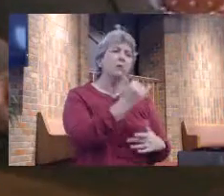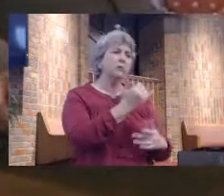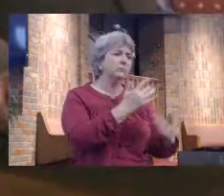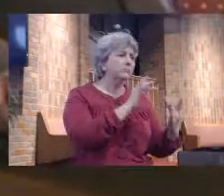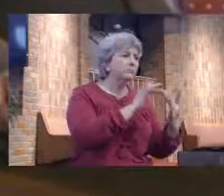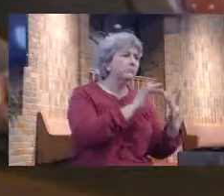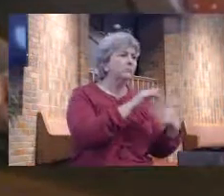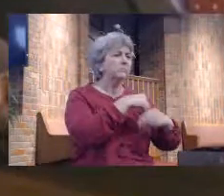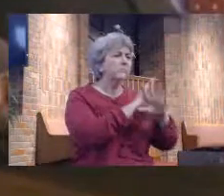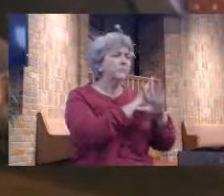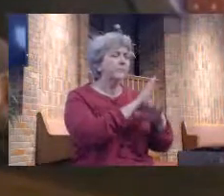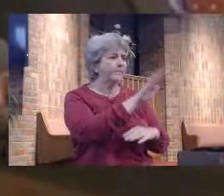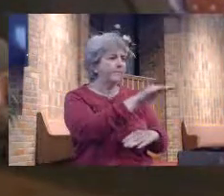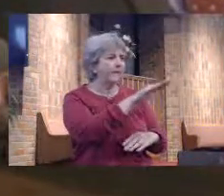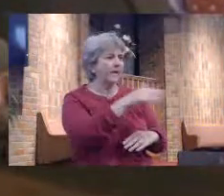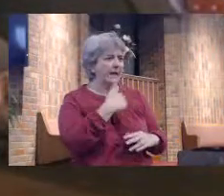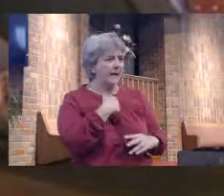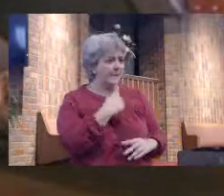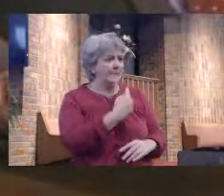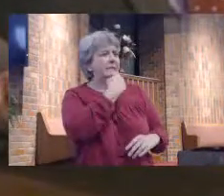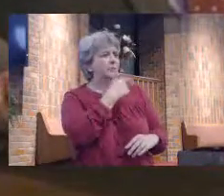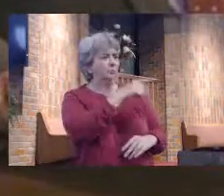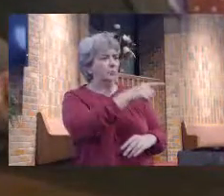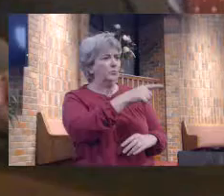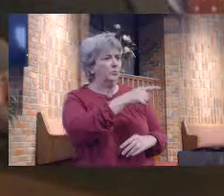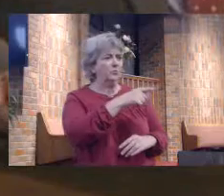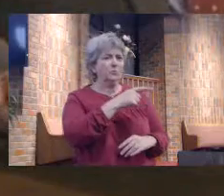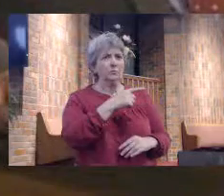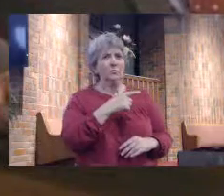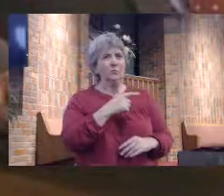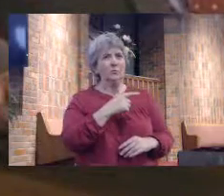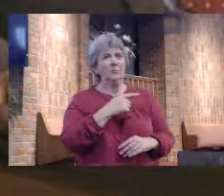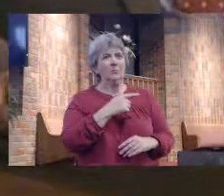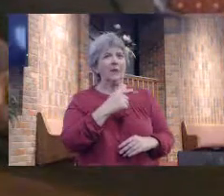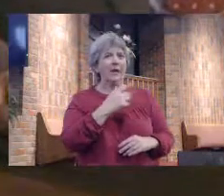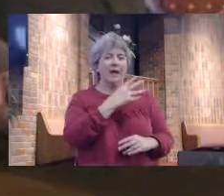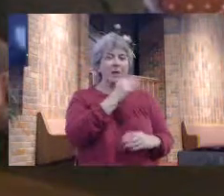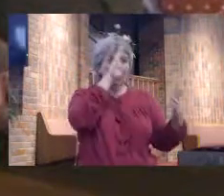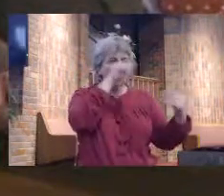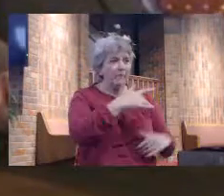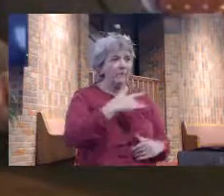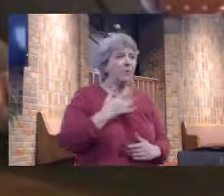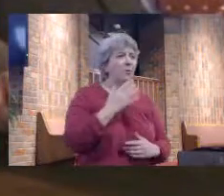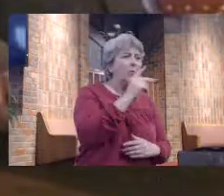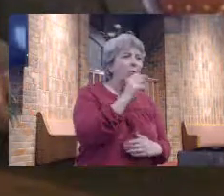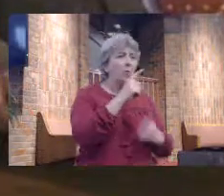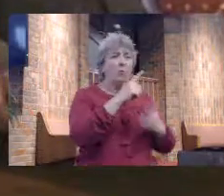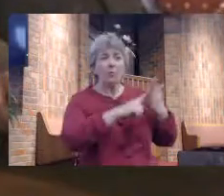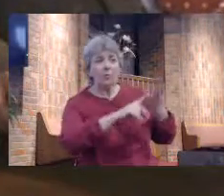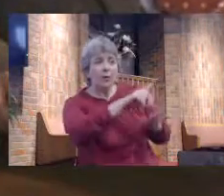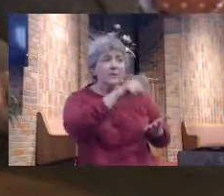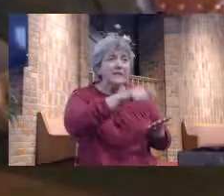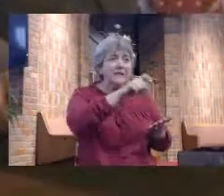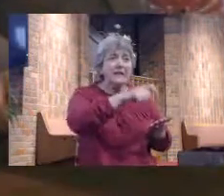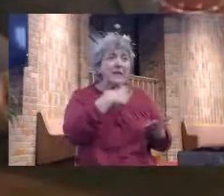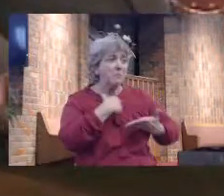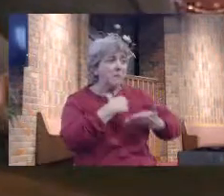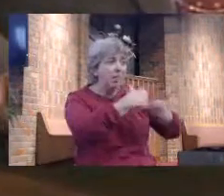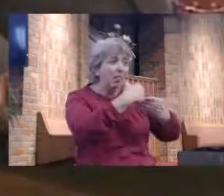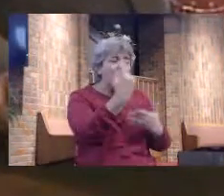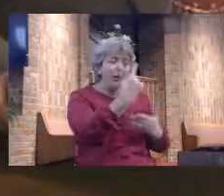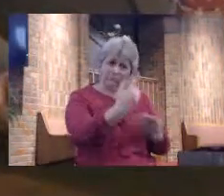and let them know that you appreciate them and that you sympathize with their needs. There may be something you can do for